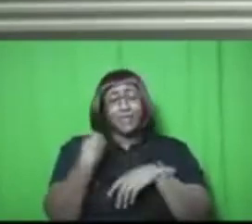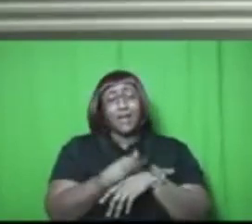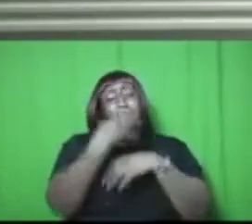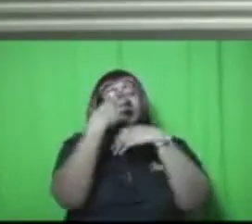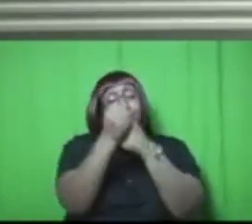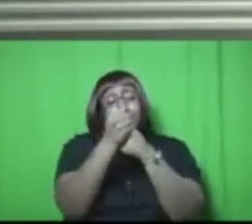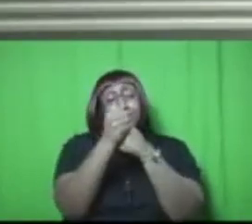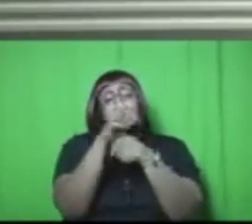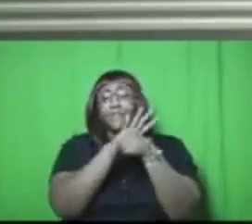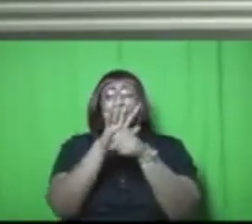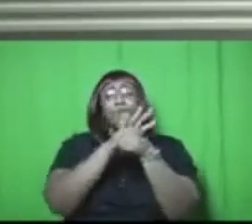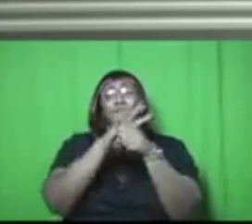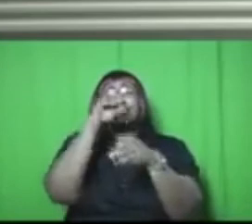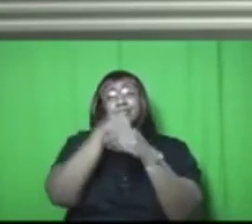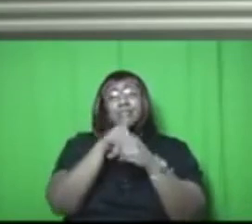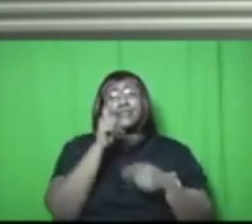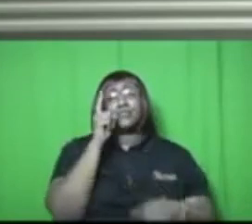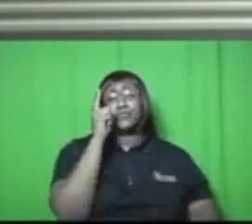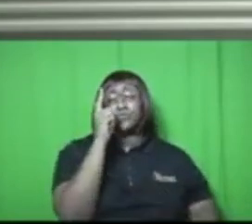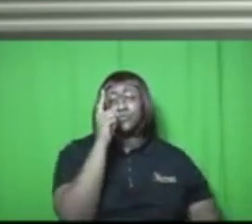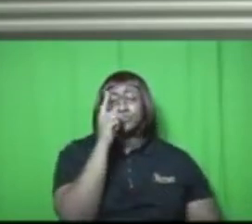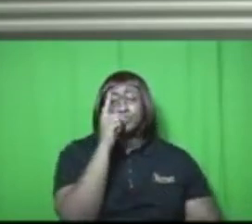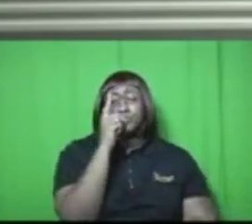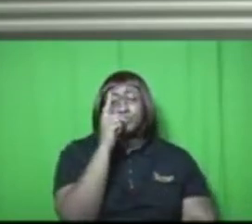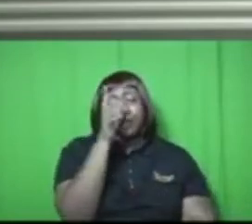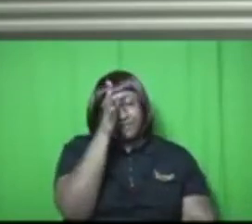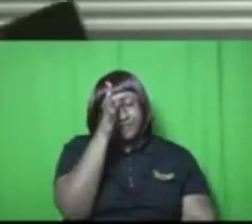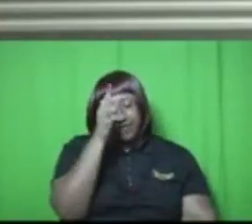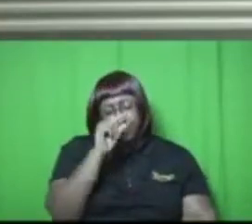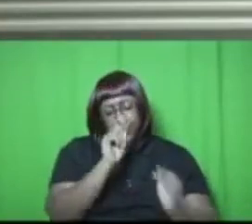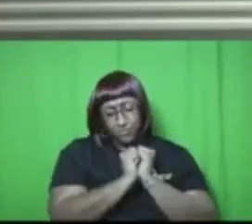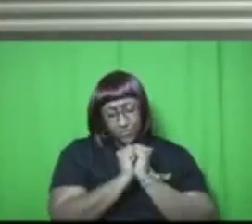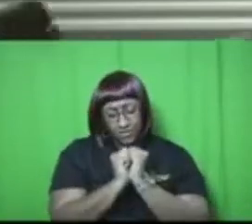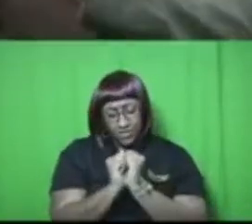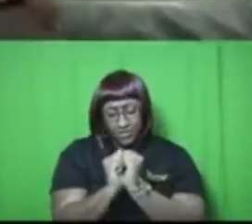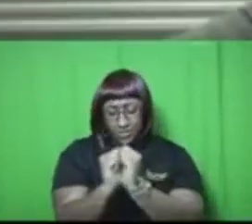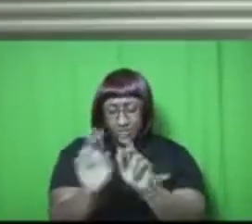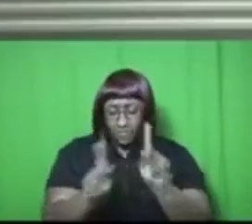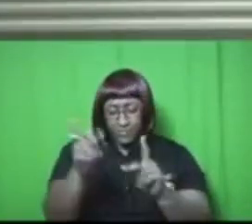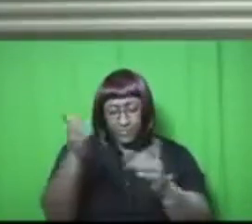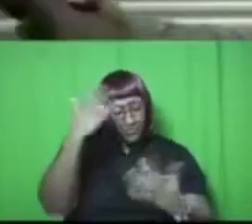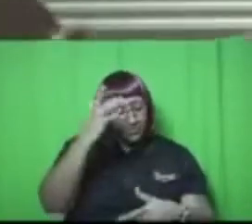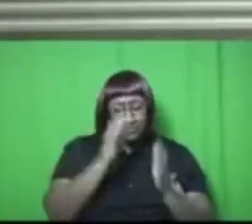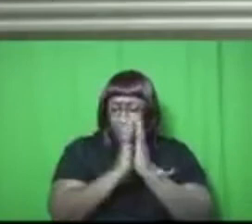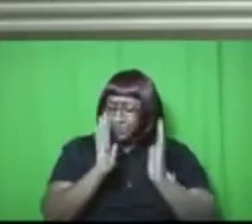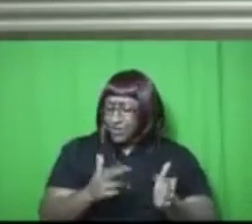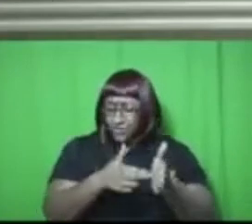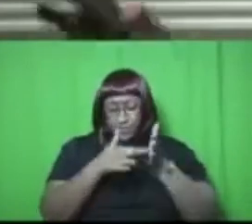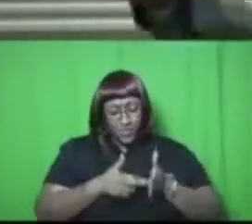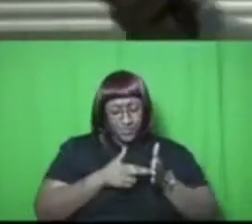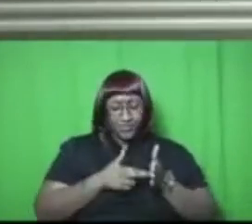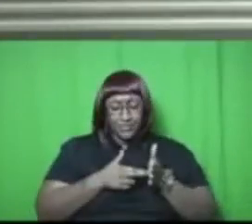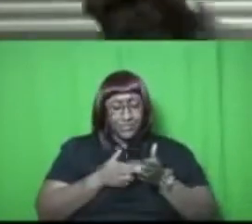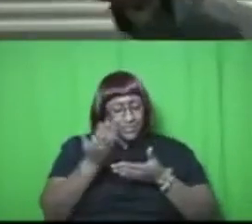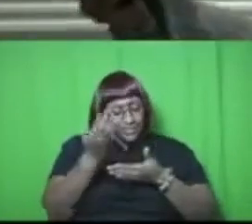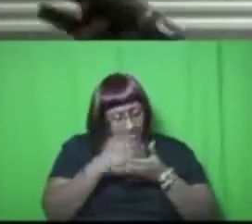trust ultimately is in God. Father, go with those who are sick. We've got prayer requests that have come in. There